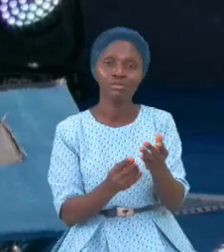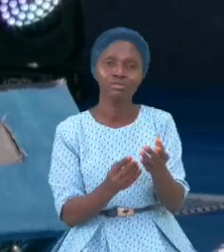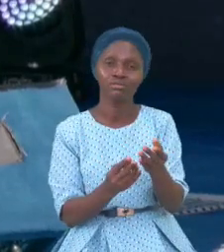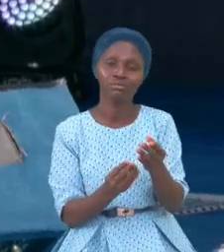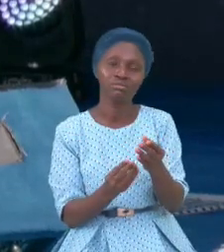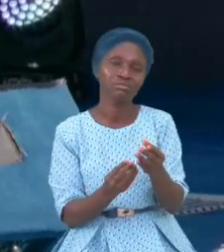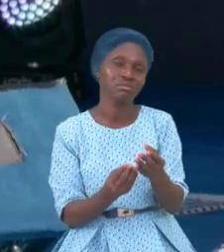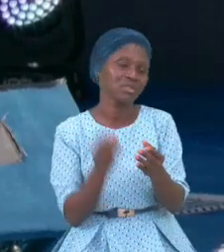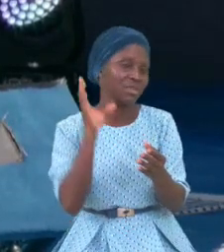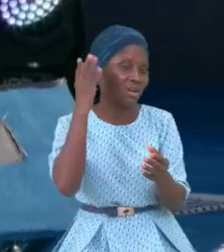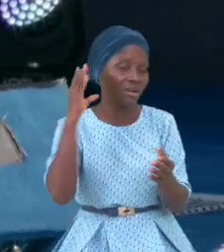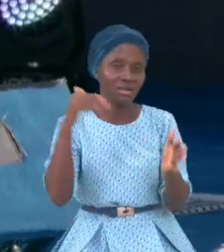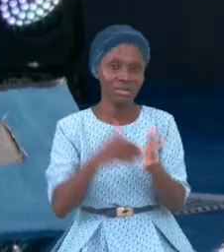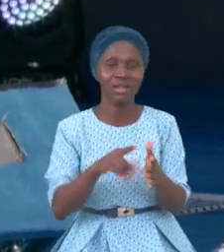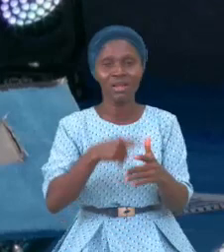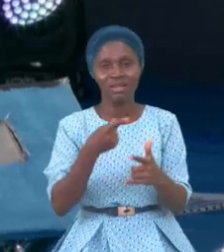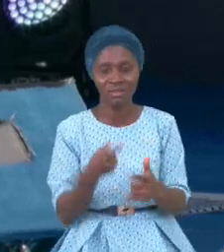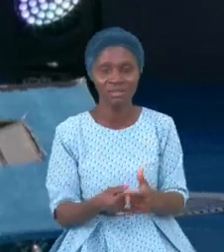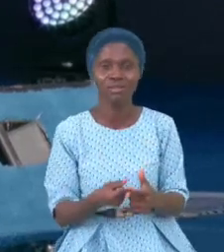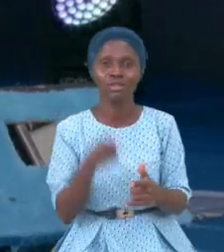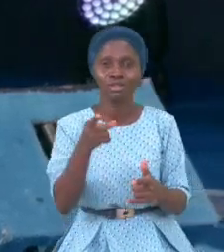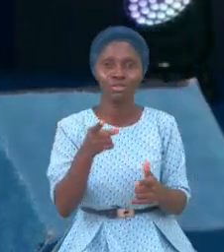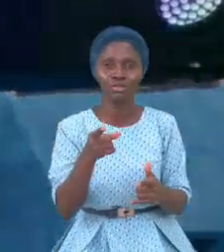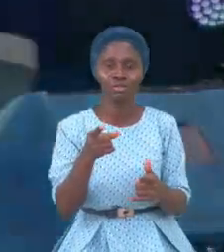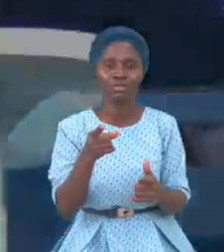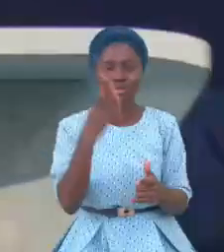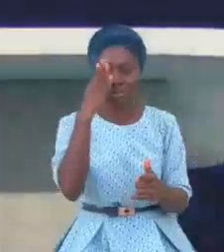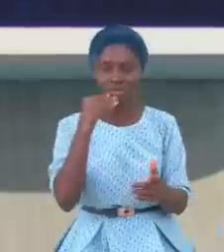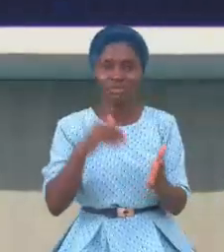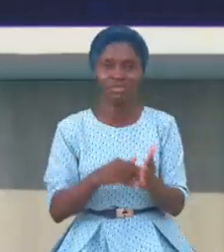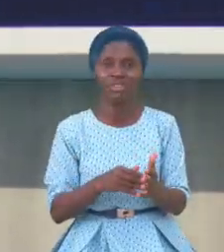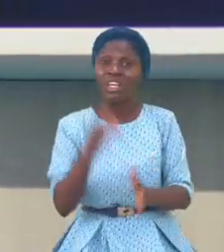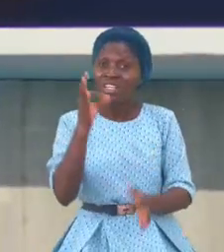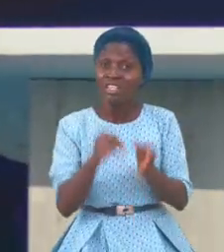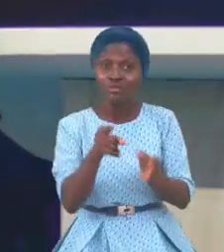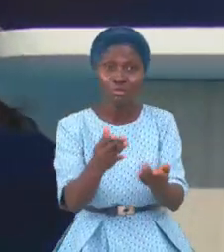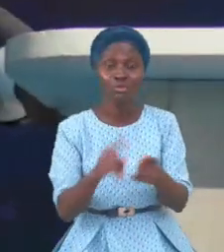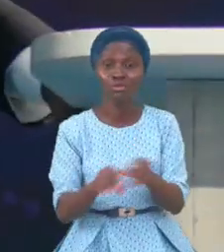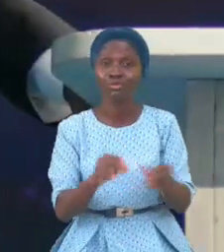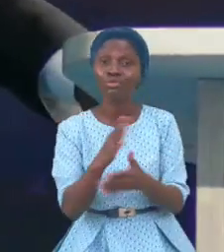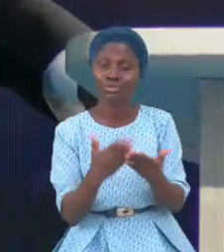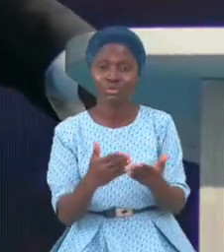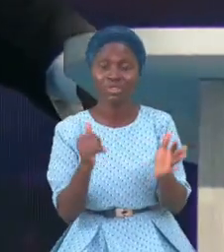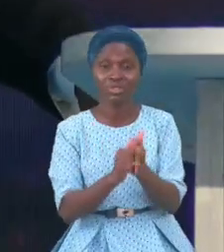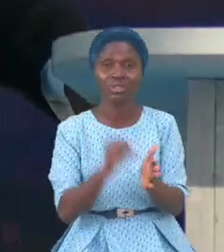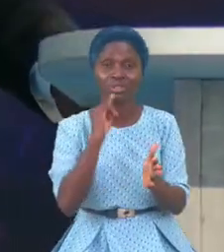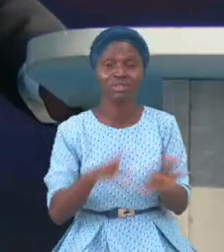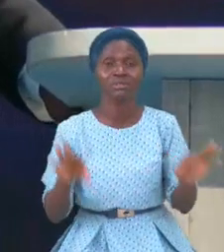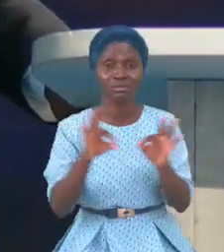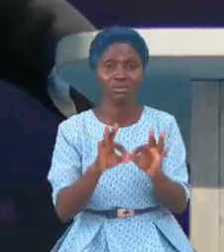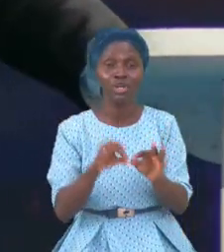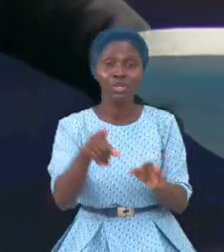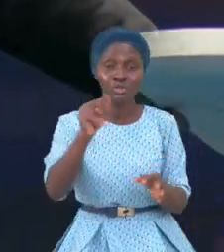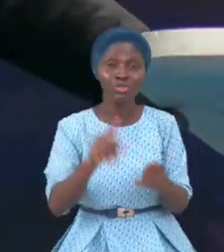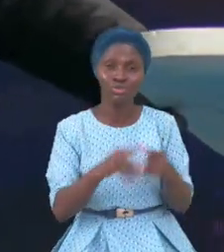something definite, something remarkable, the thing you know you are called for, it will demand sacrifice. That when